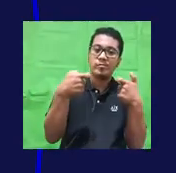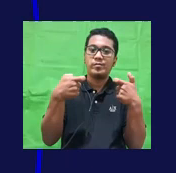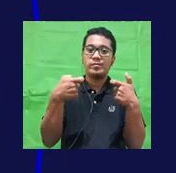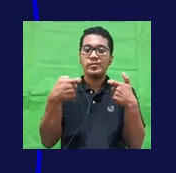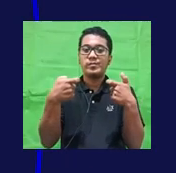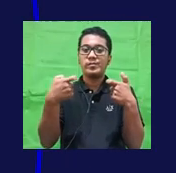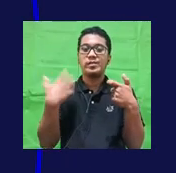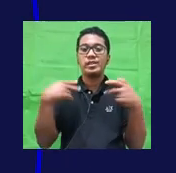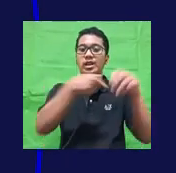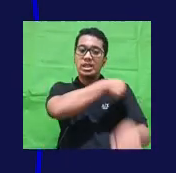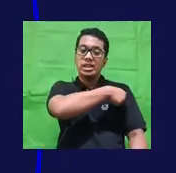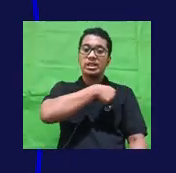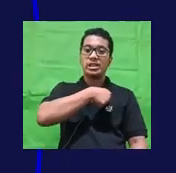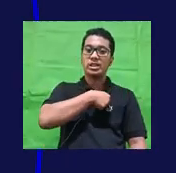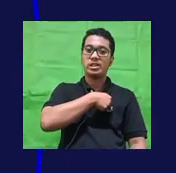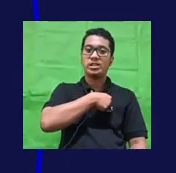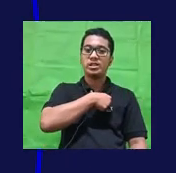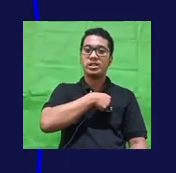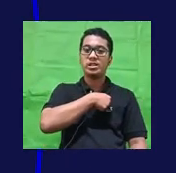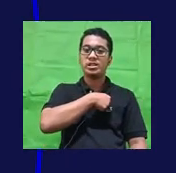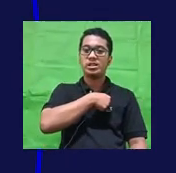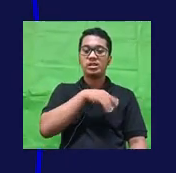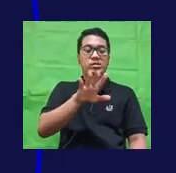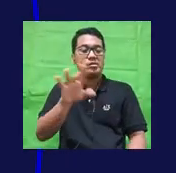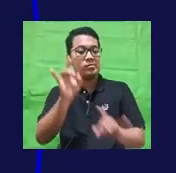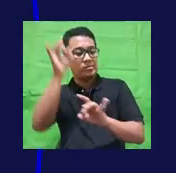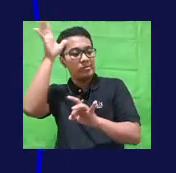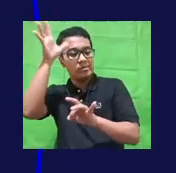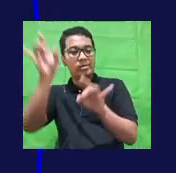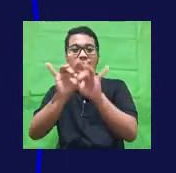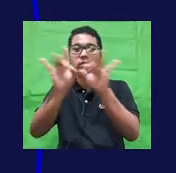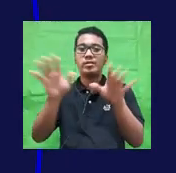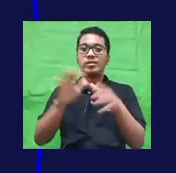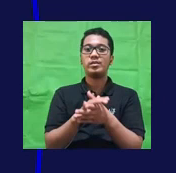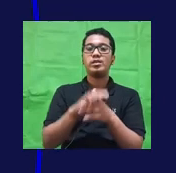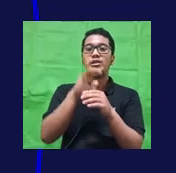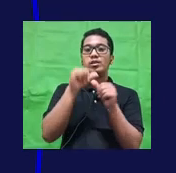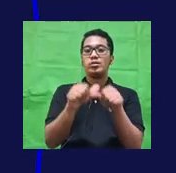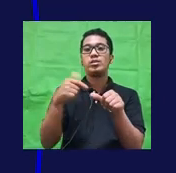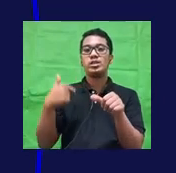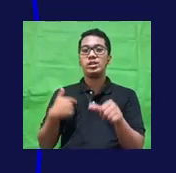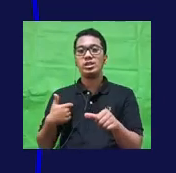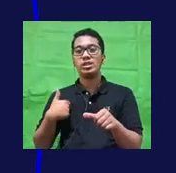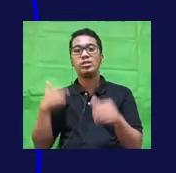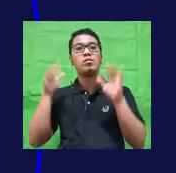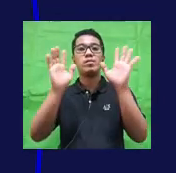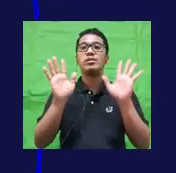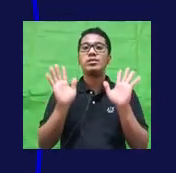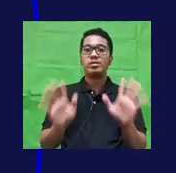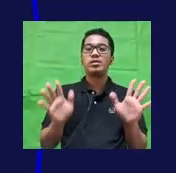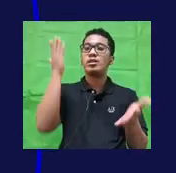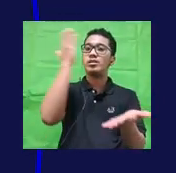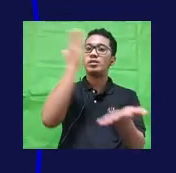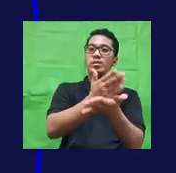identity, we never call ourselves Chinese. So I understood there was many gaps that I needed